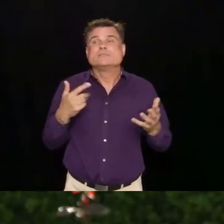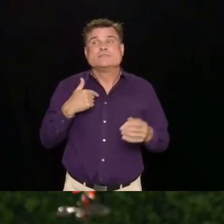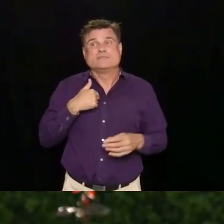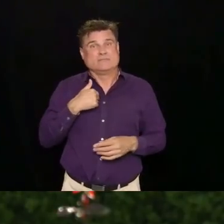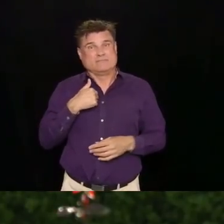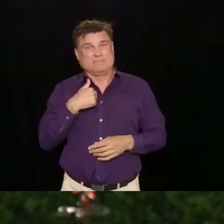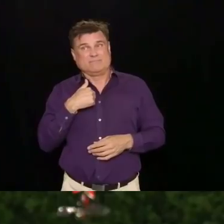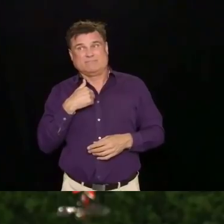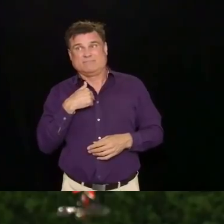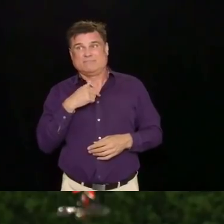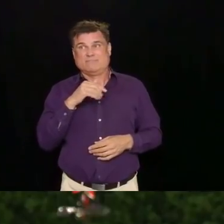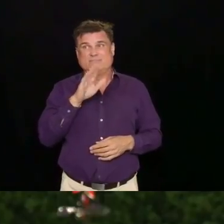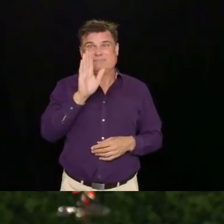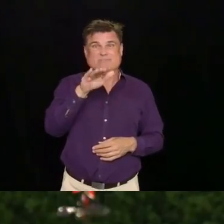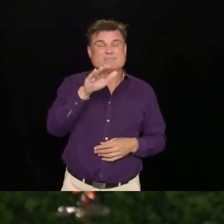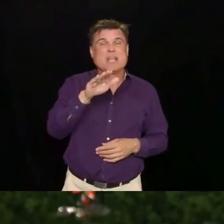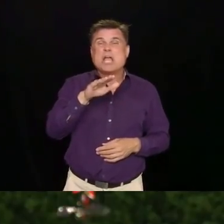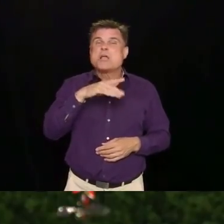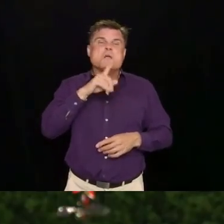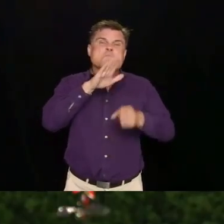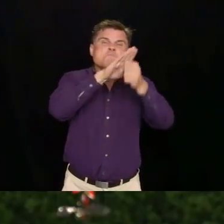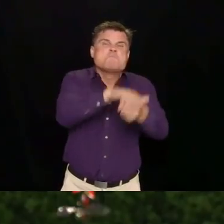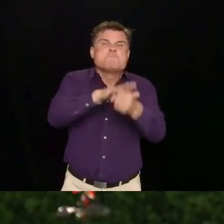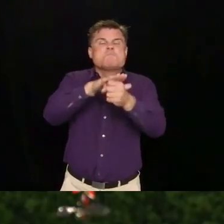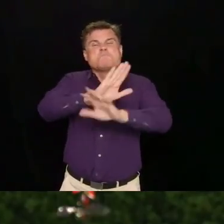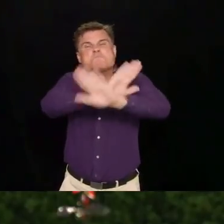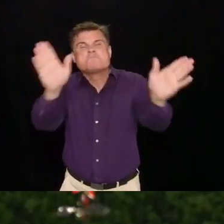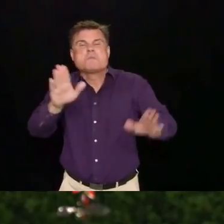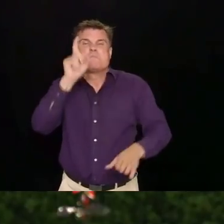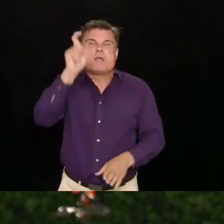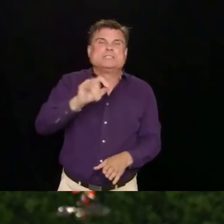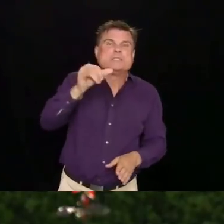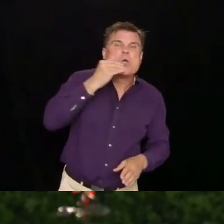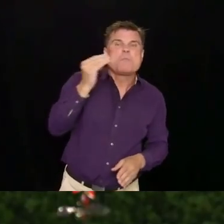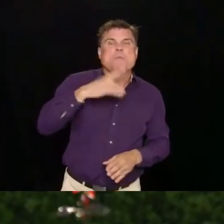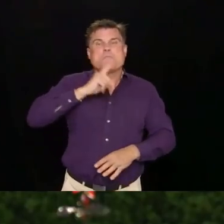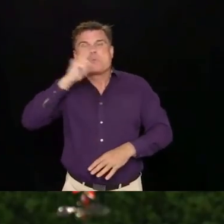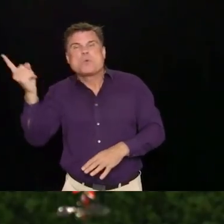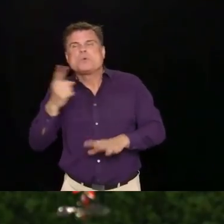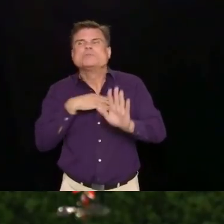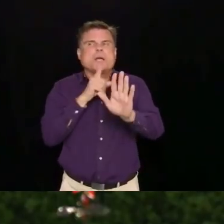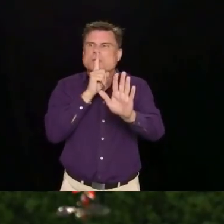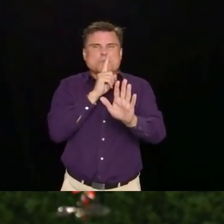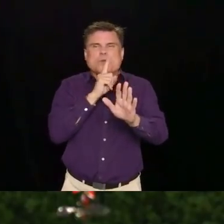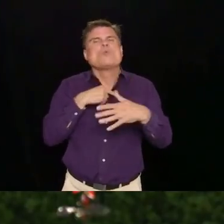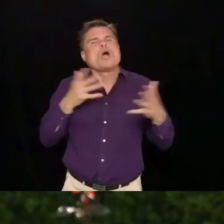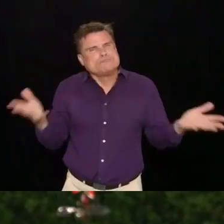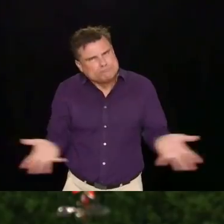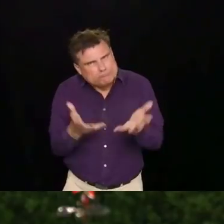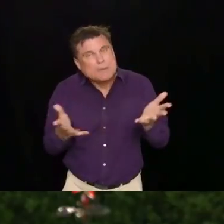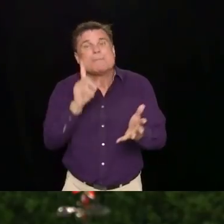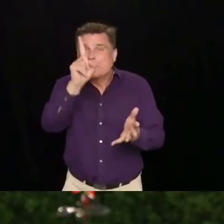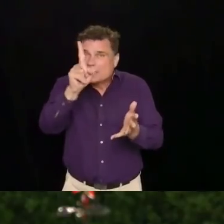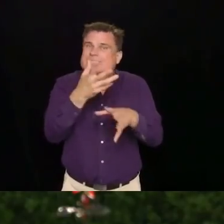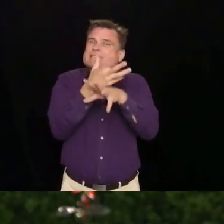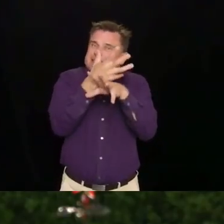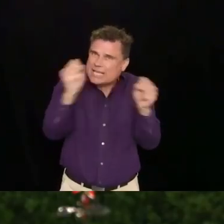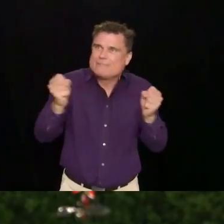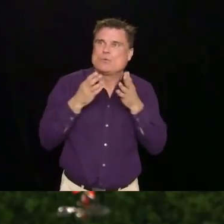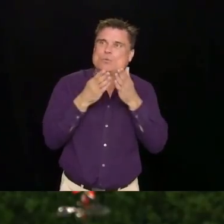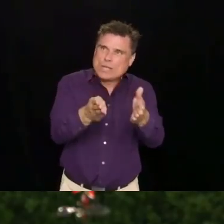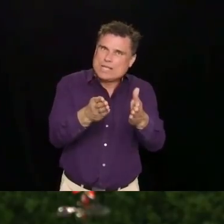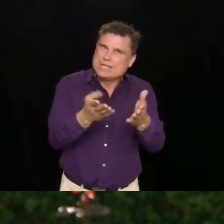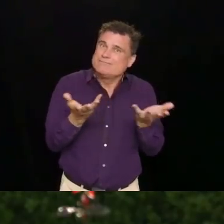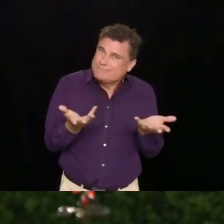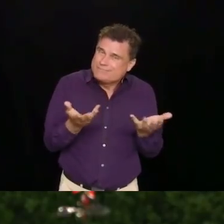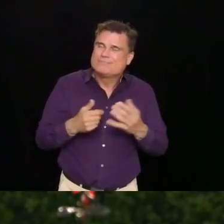This is about keeping the ones we love safe, and that's a pretty good reason to do it. Do you have a follow-up, Claudia? Yeah, just a